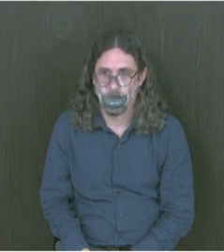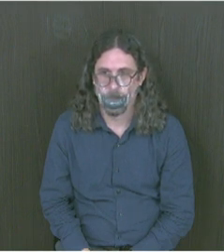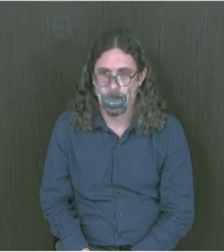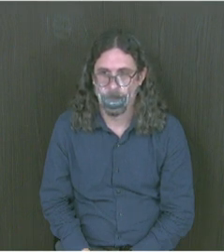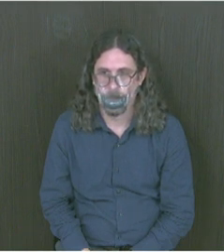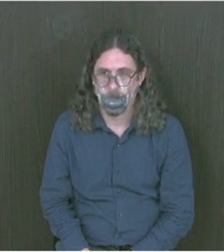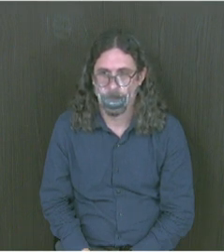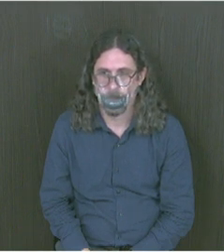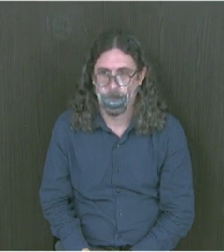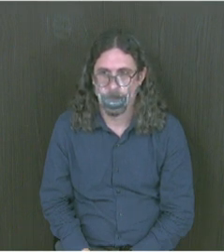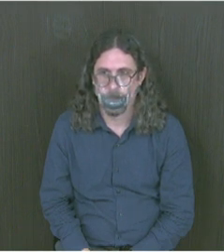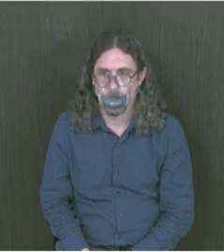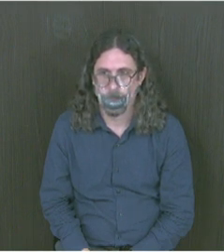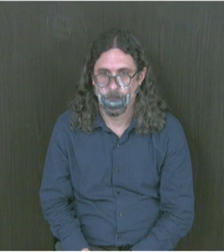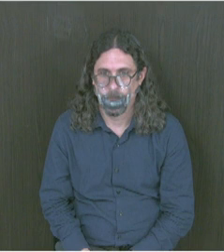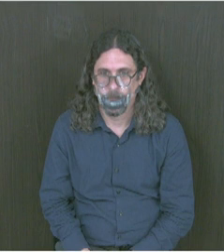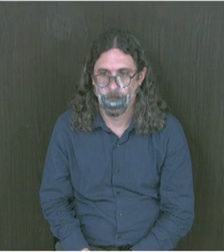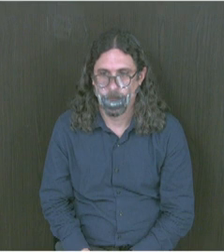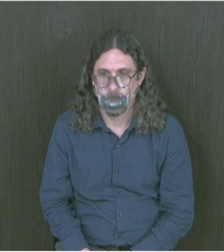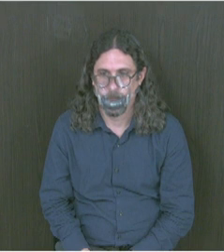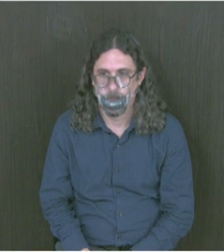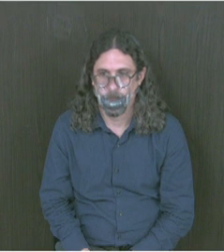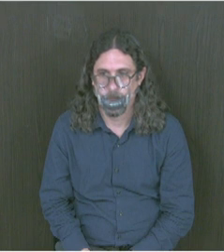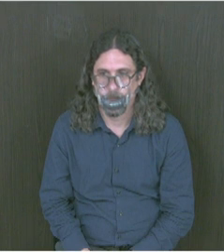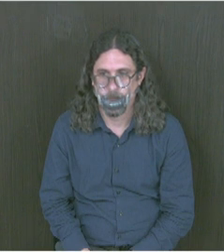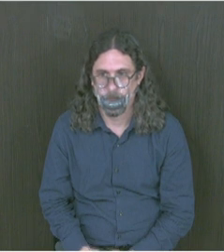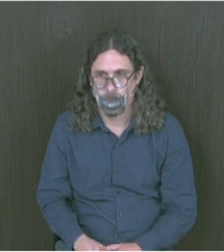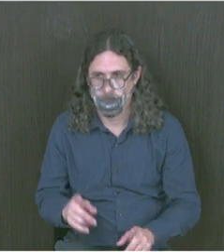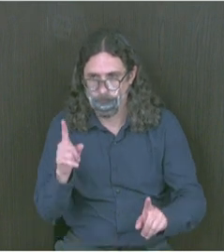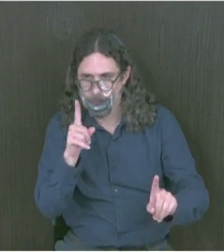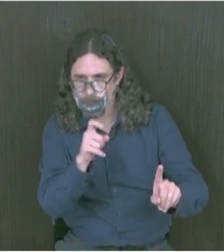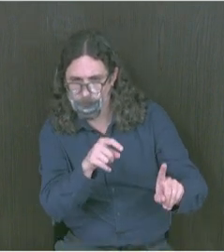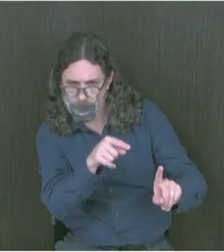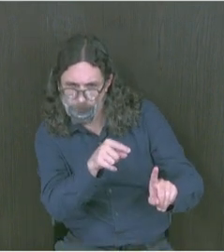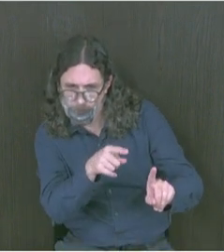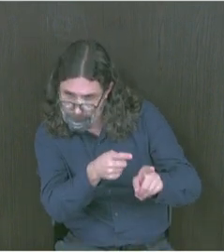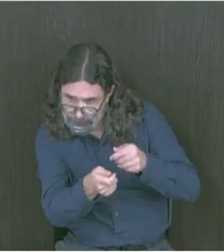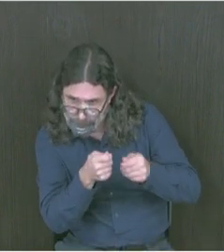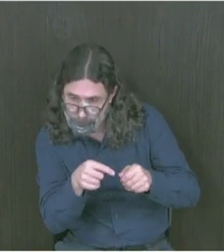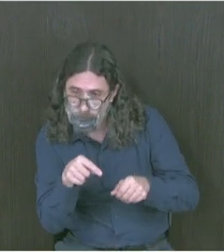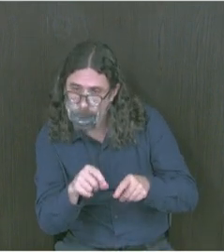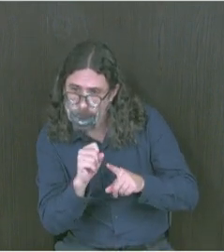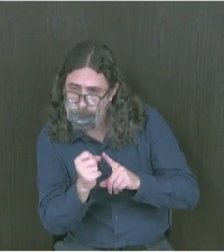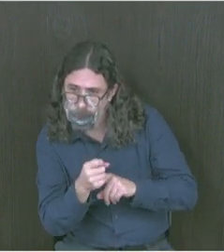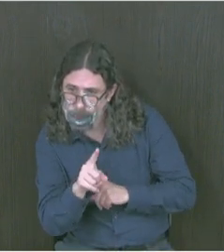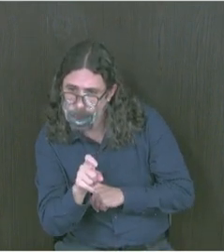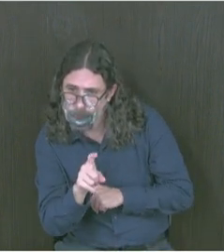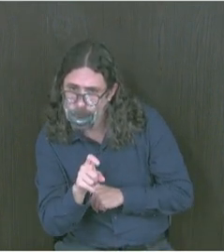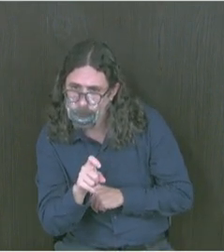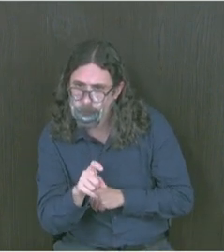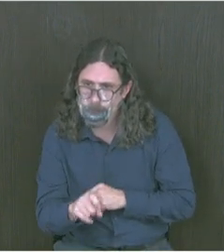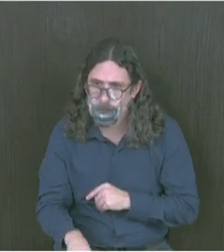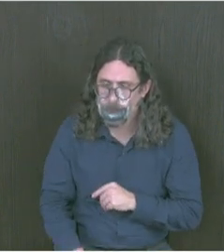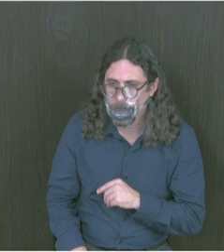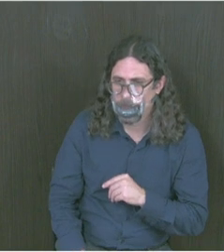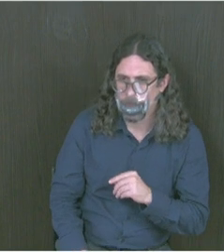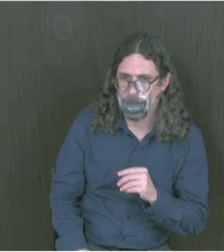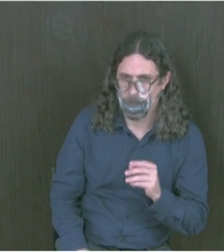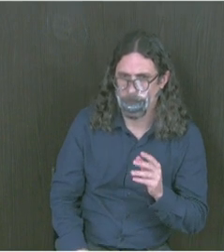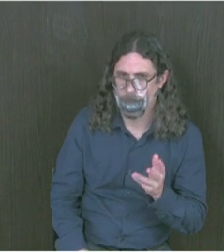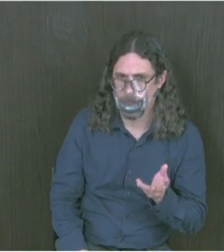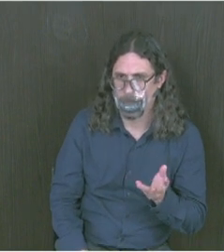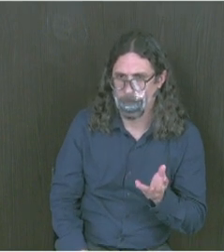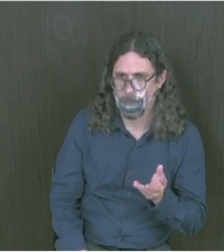issues? I was going to ask you to move the clerk's report, but you did it before I asked for it. Okay, thank you,